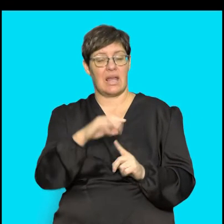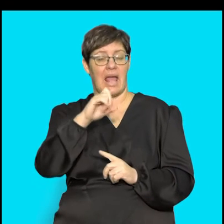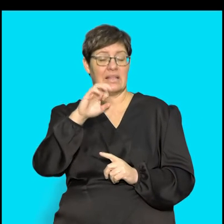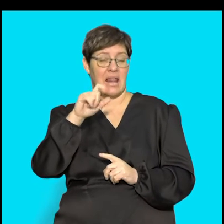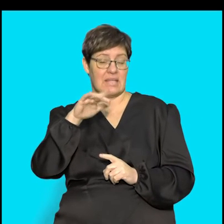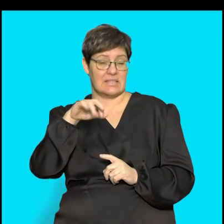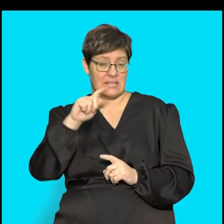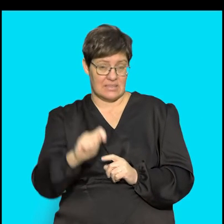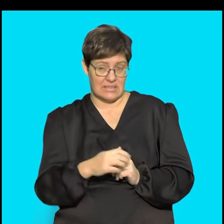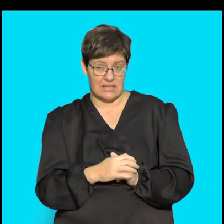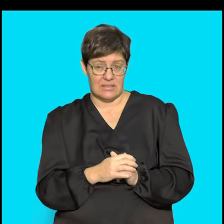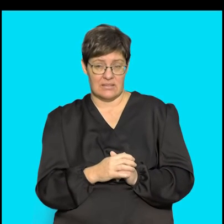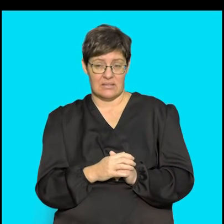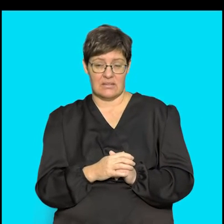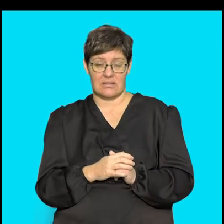positive catalyst,